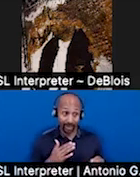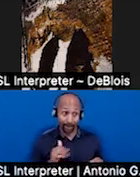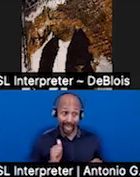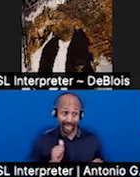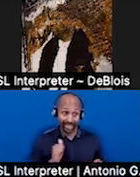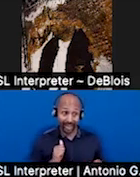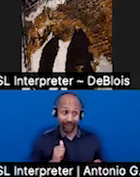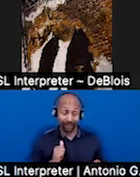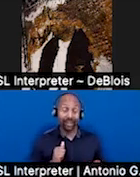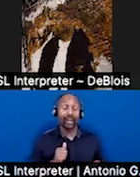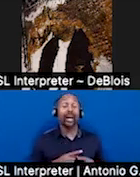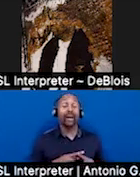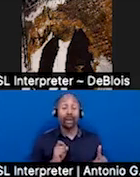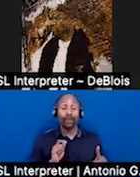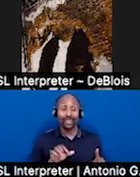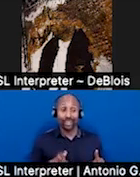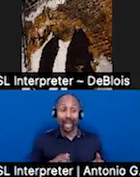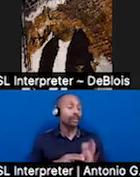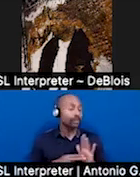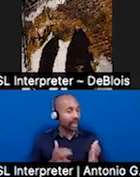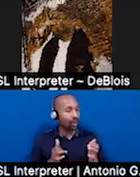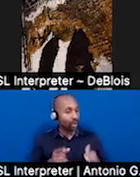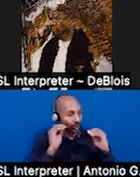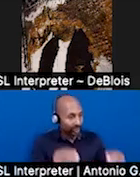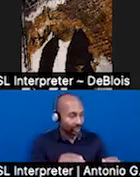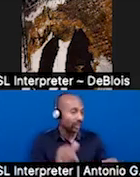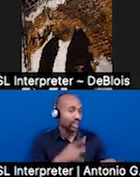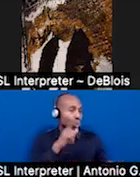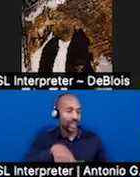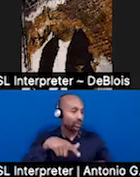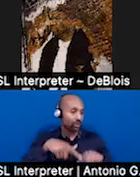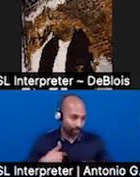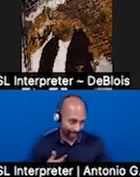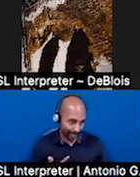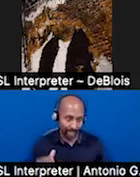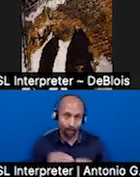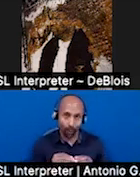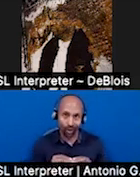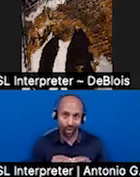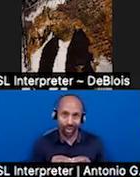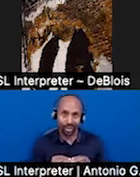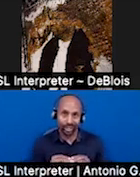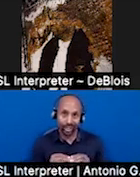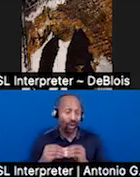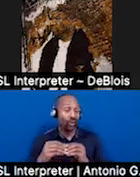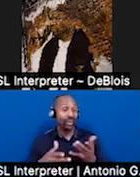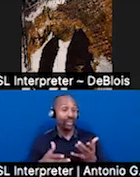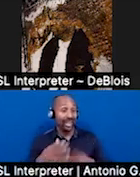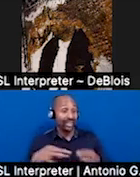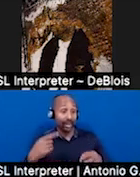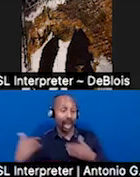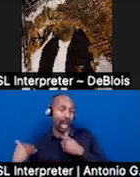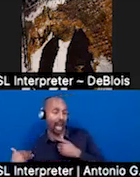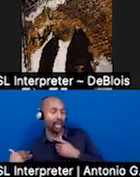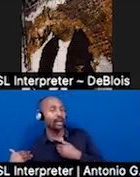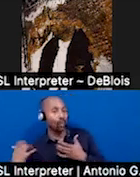It's got to become the student's responsibility, so that as we move out of the special education system, we partner up